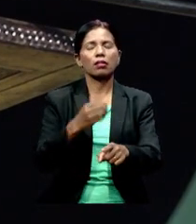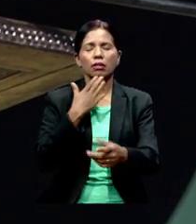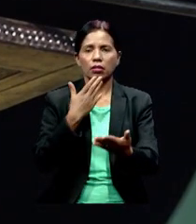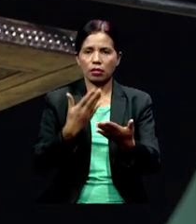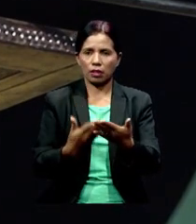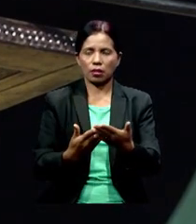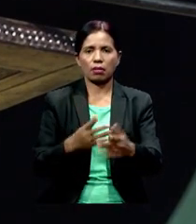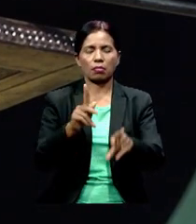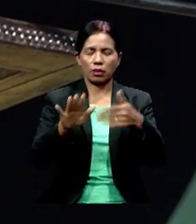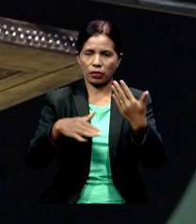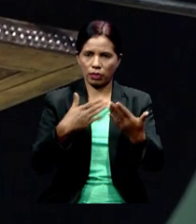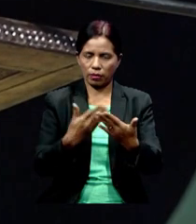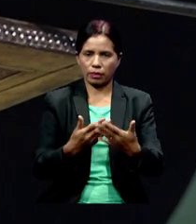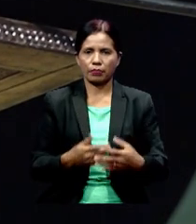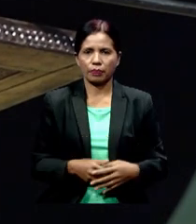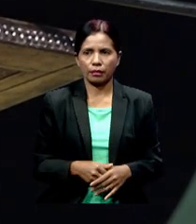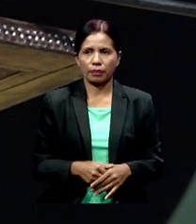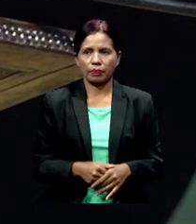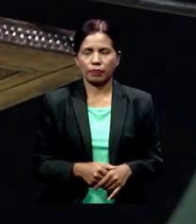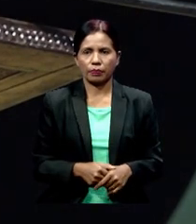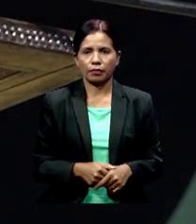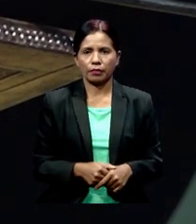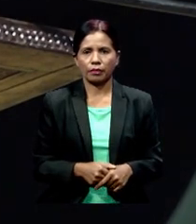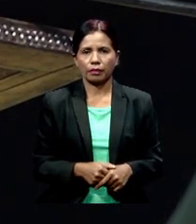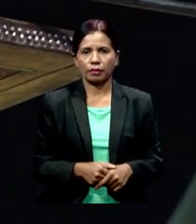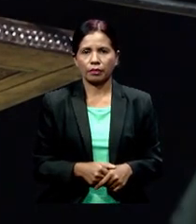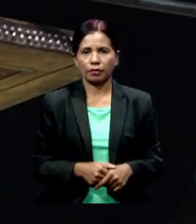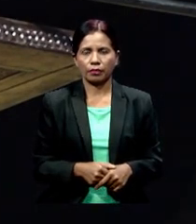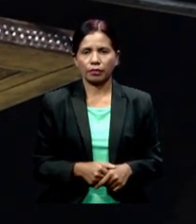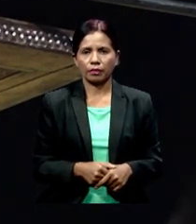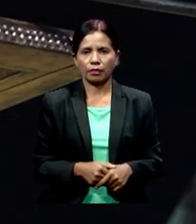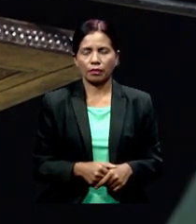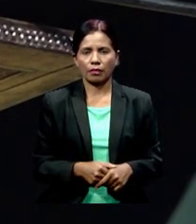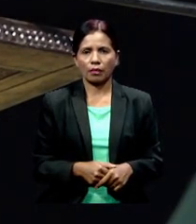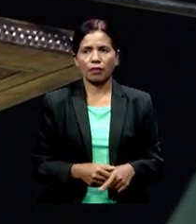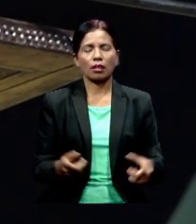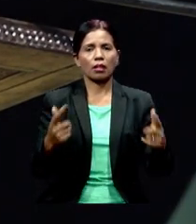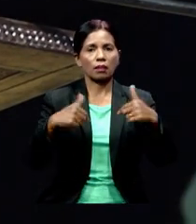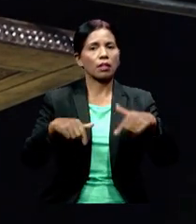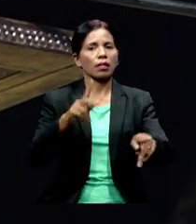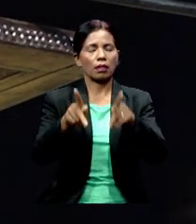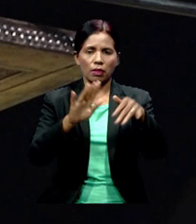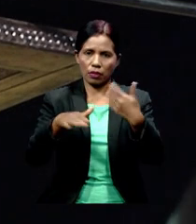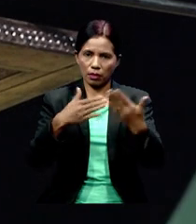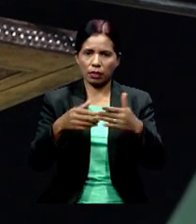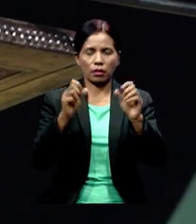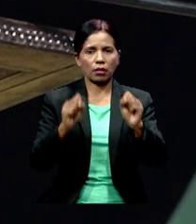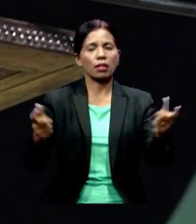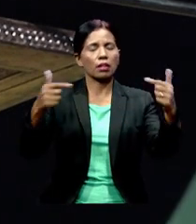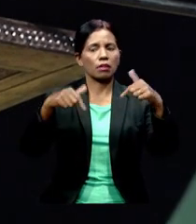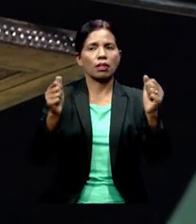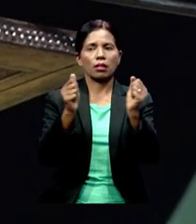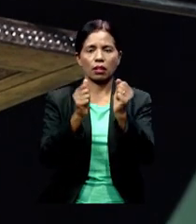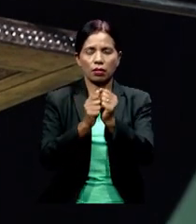outcomes for our people. Let us not forget that we come from a people who navigated our vast ocean by